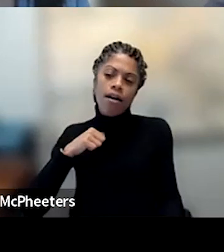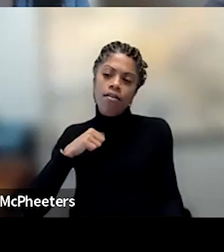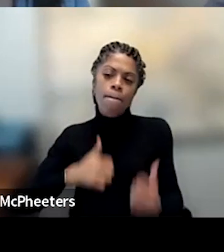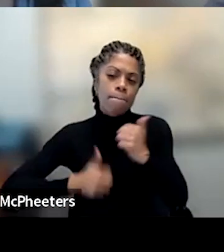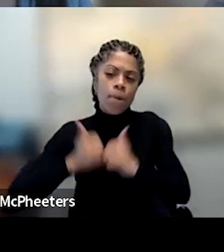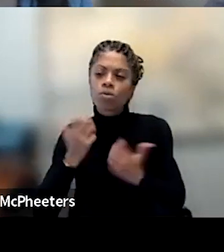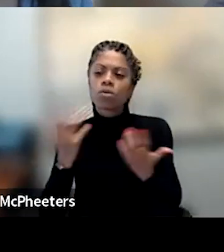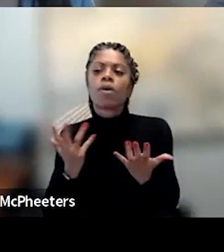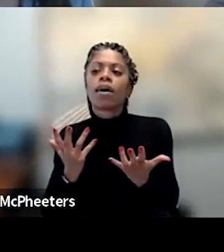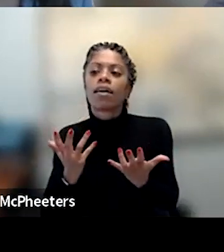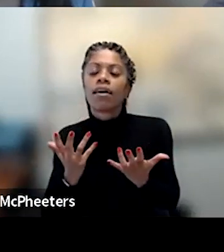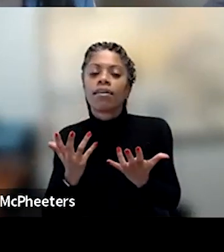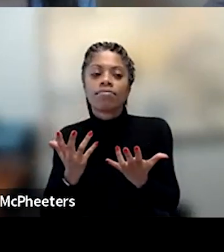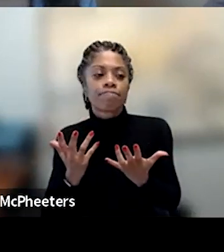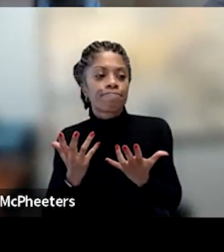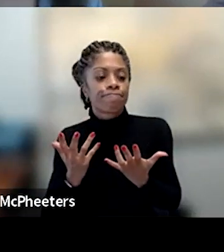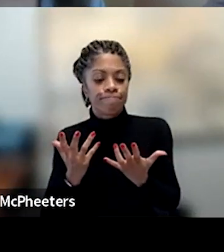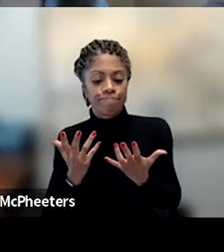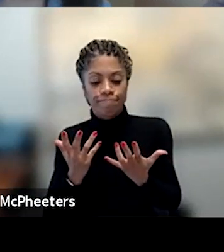we have been